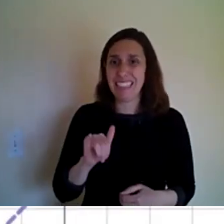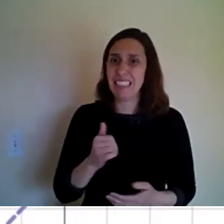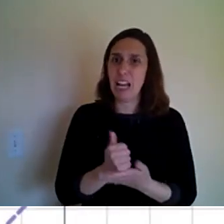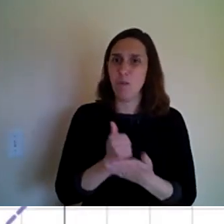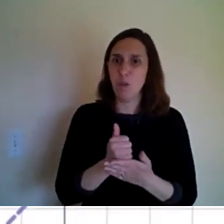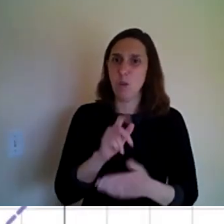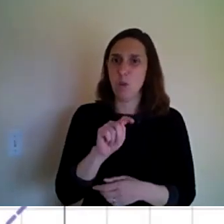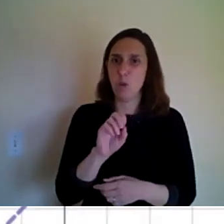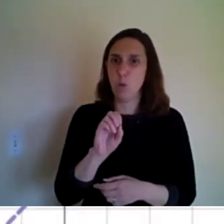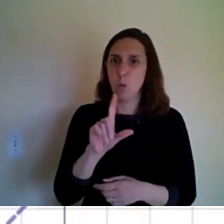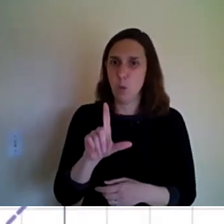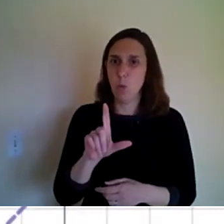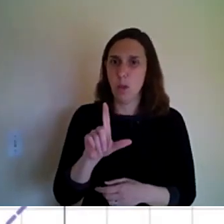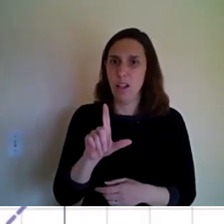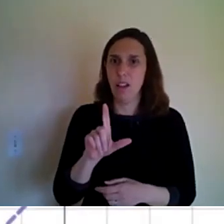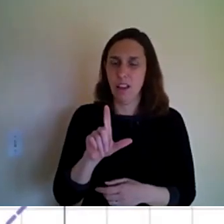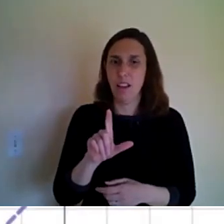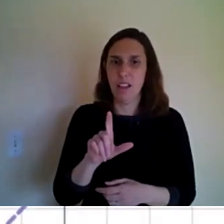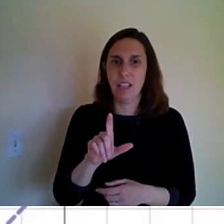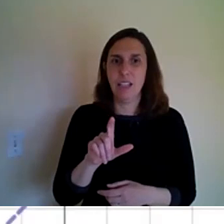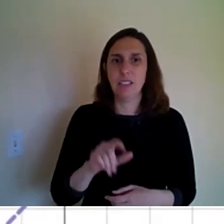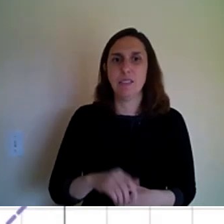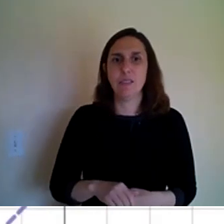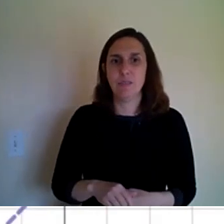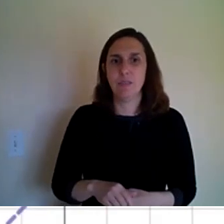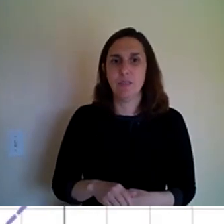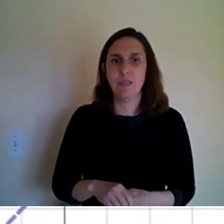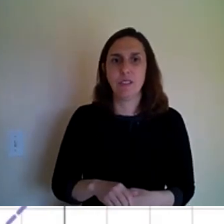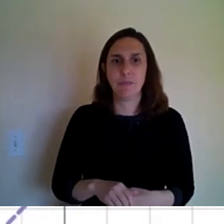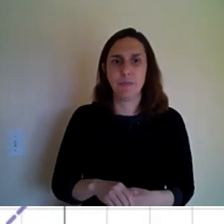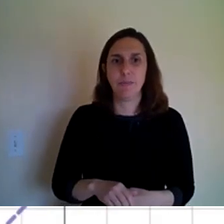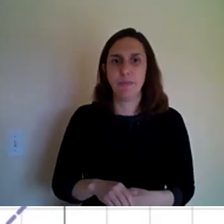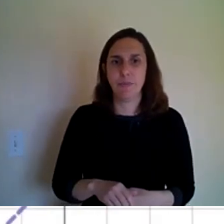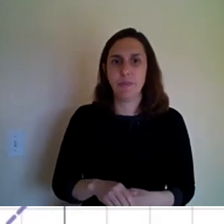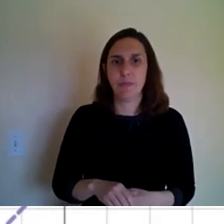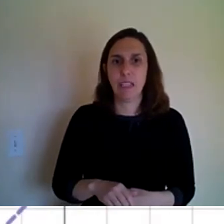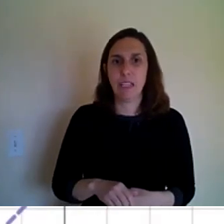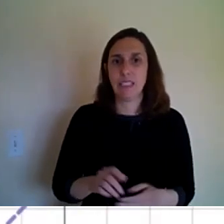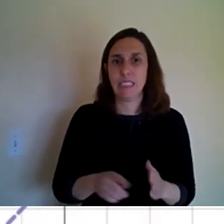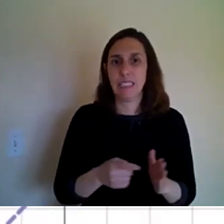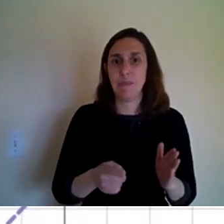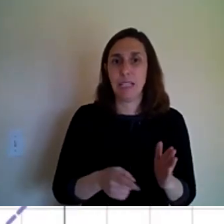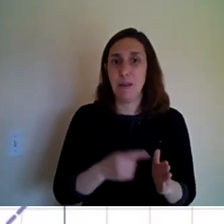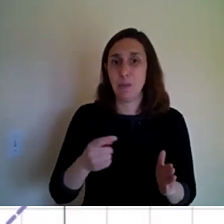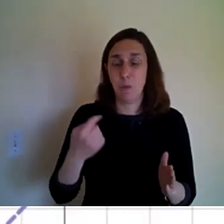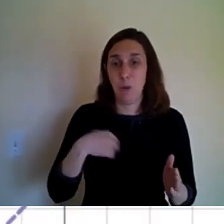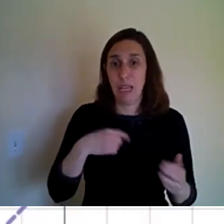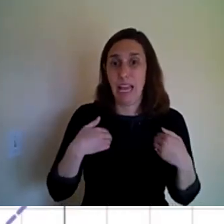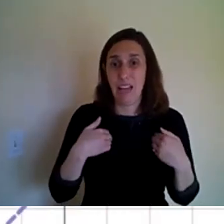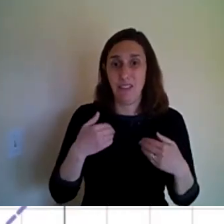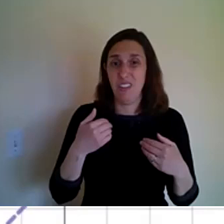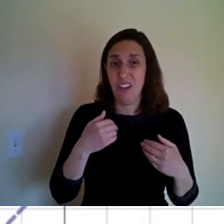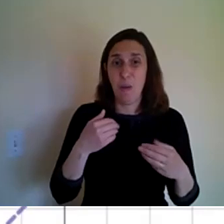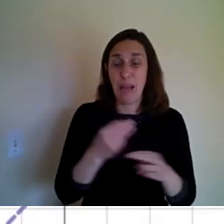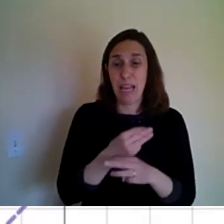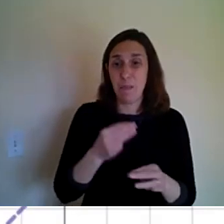tool because you'll find there are some mathematical steps we don't have an operation to invert, so